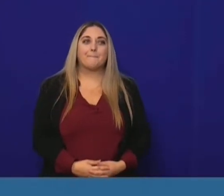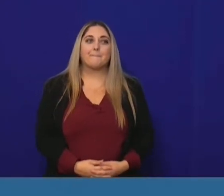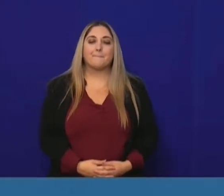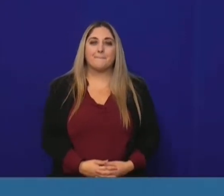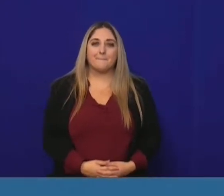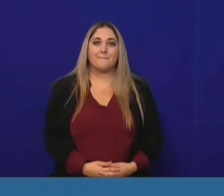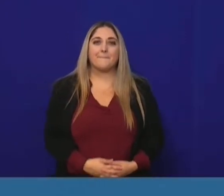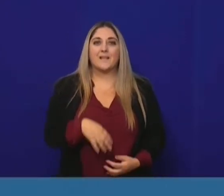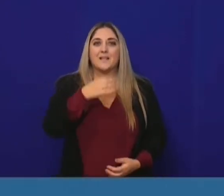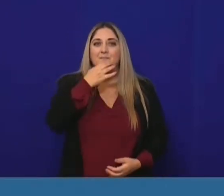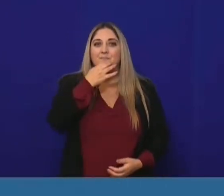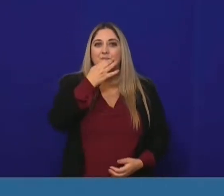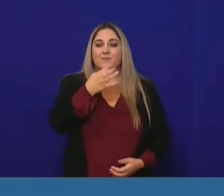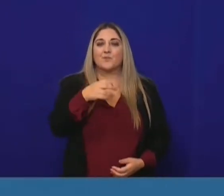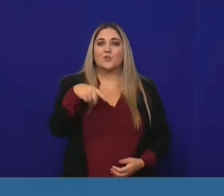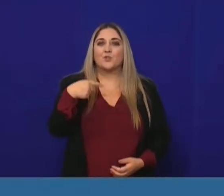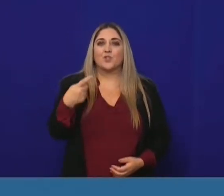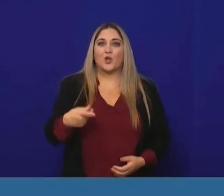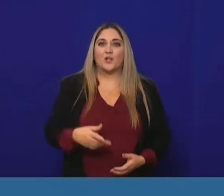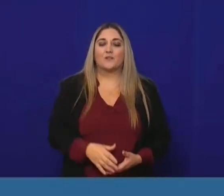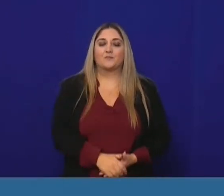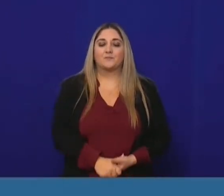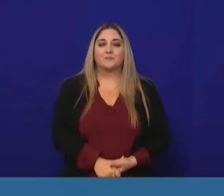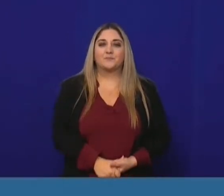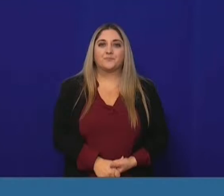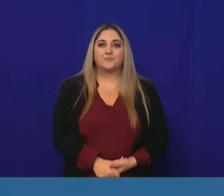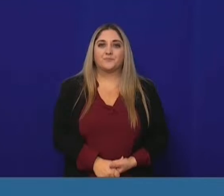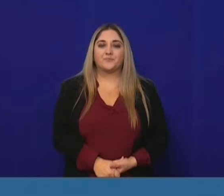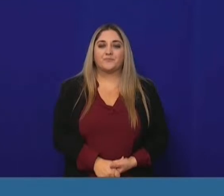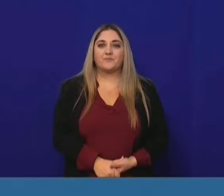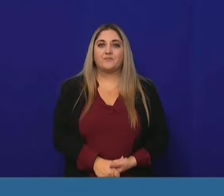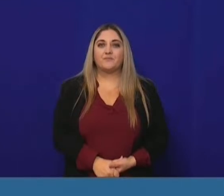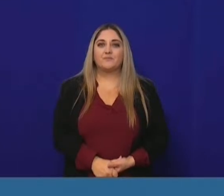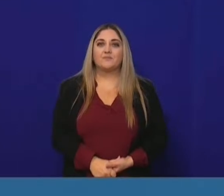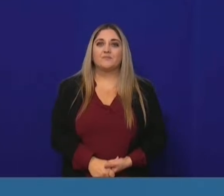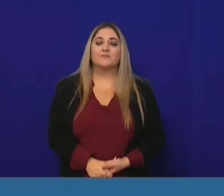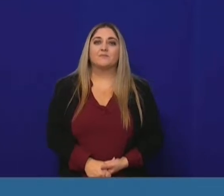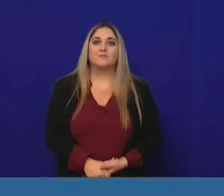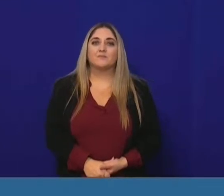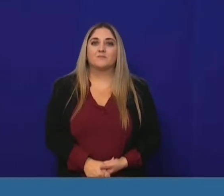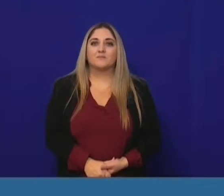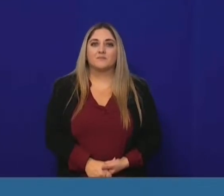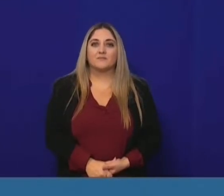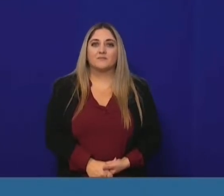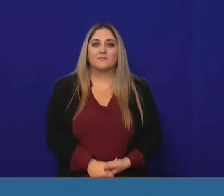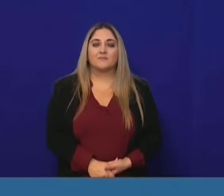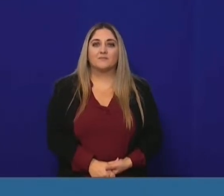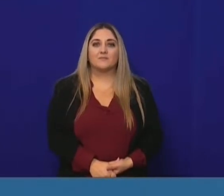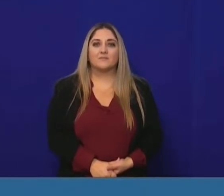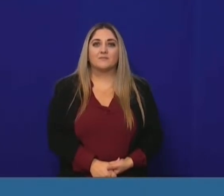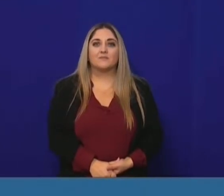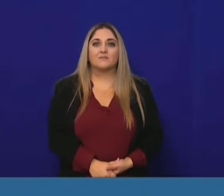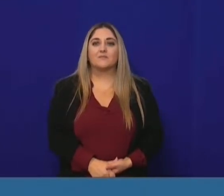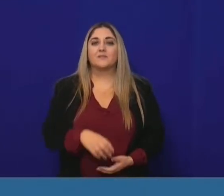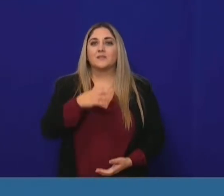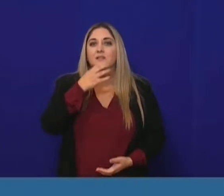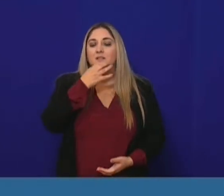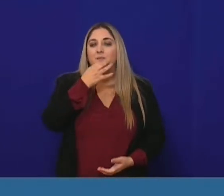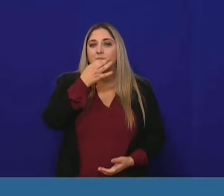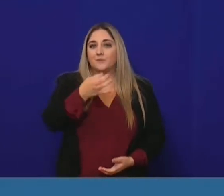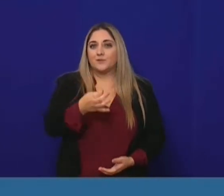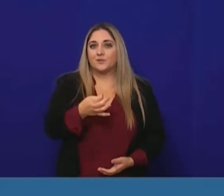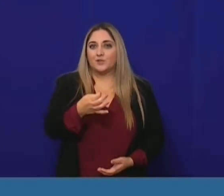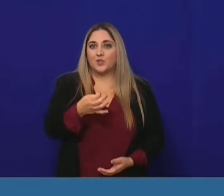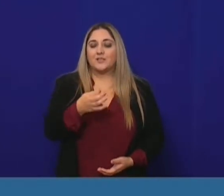Good afternoon, Professor Gauci. Sam from Loving Malta. My first question pertains to the COVID-19